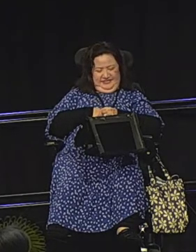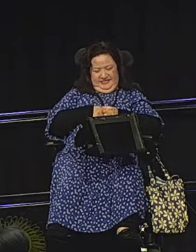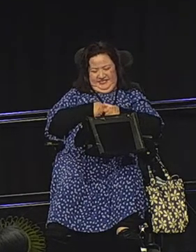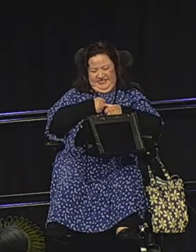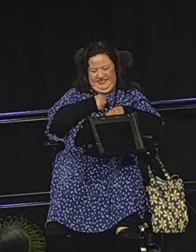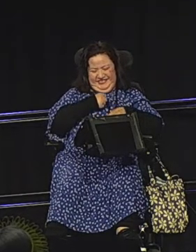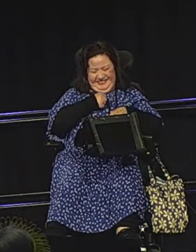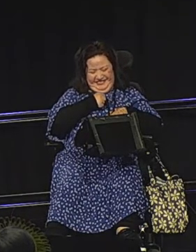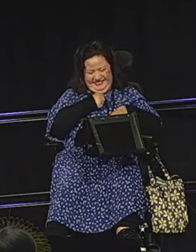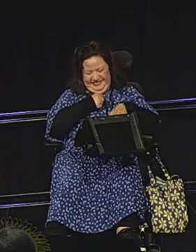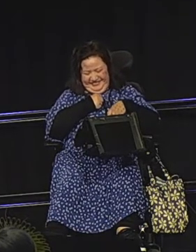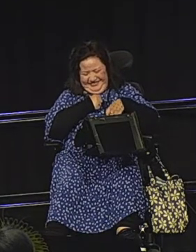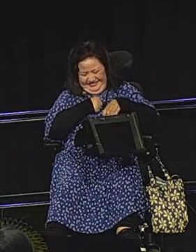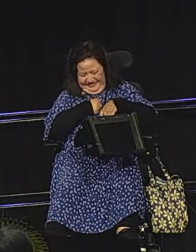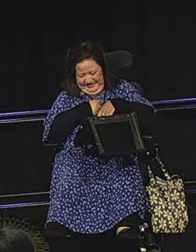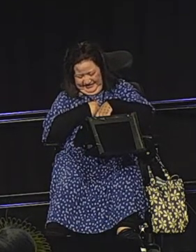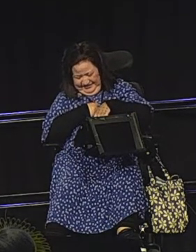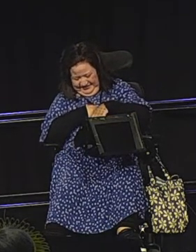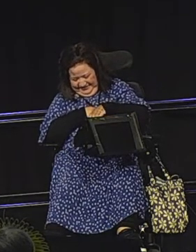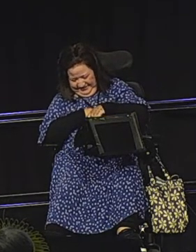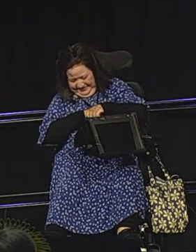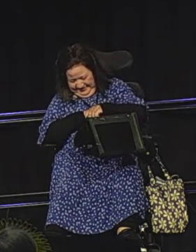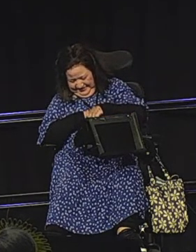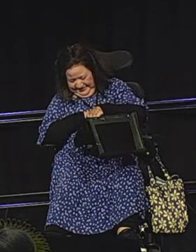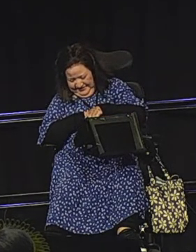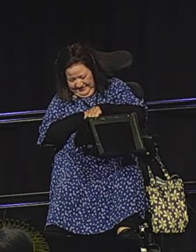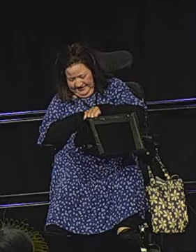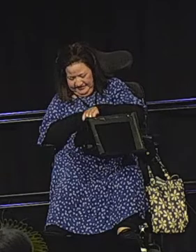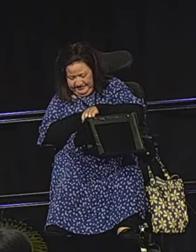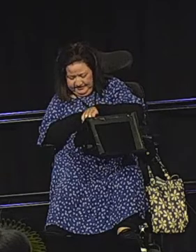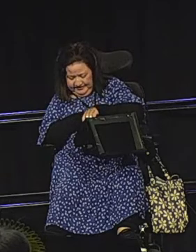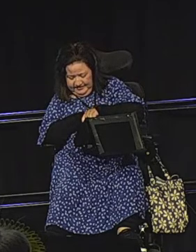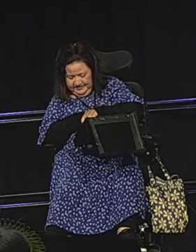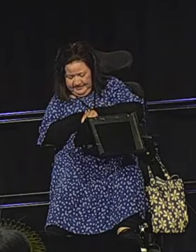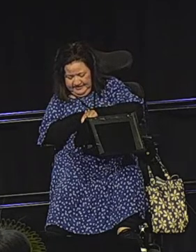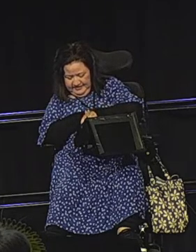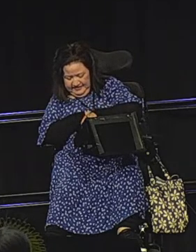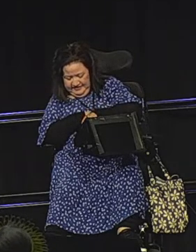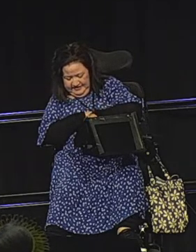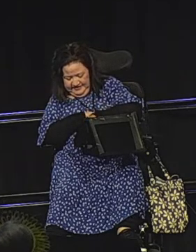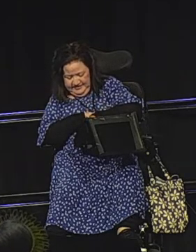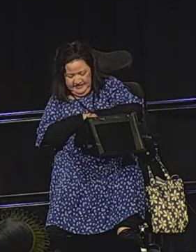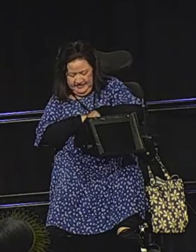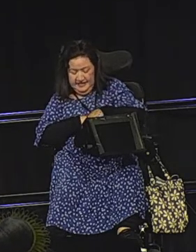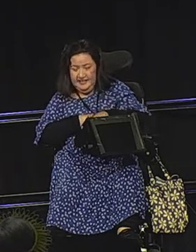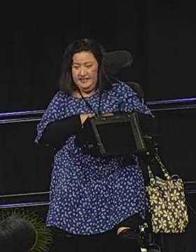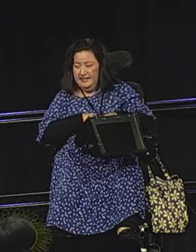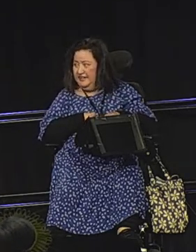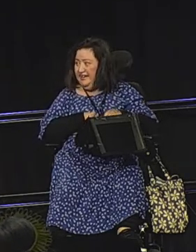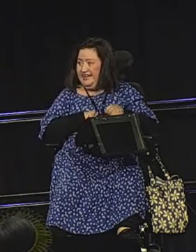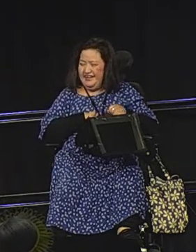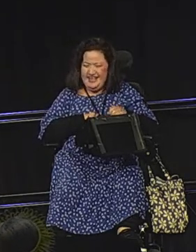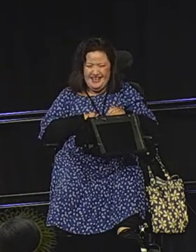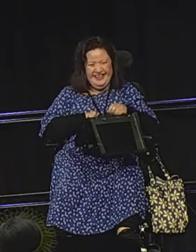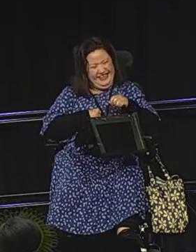we will do this again tomorrow more and more about title for your time Round of Applause ladies and gentlemen